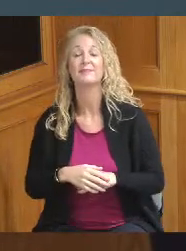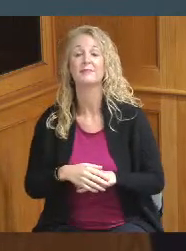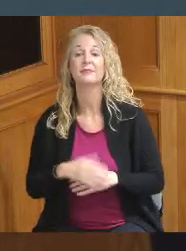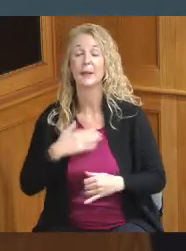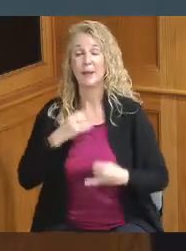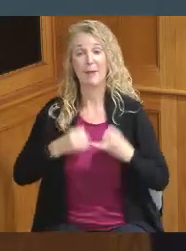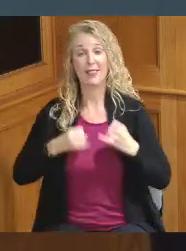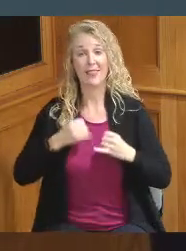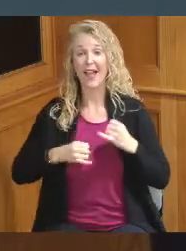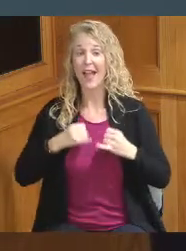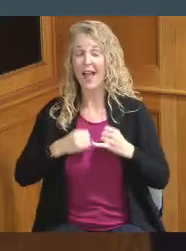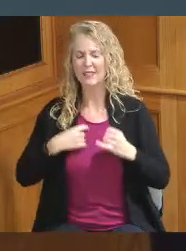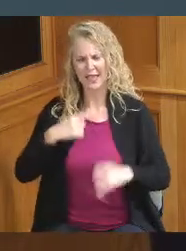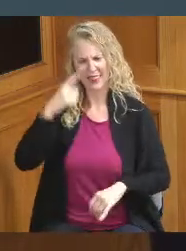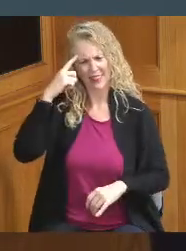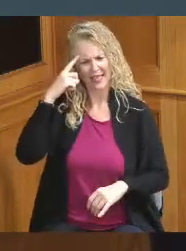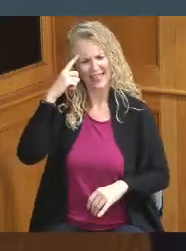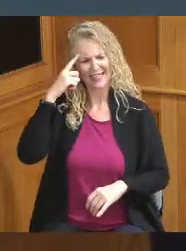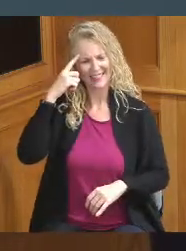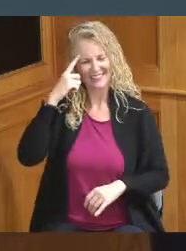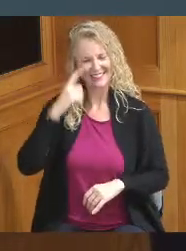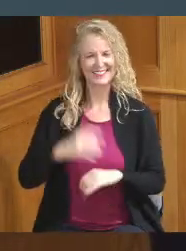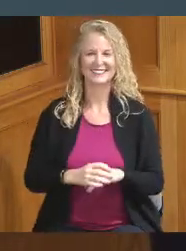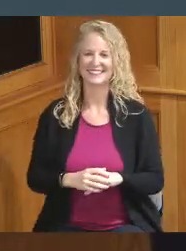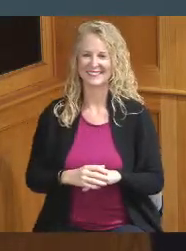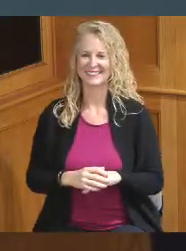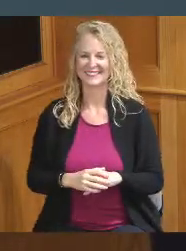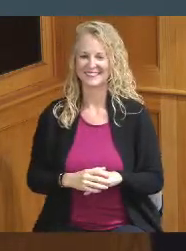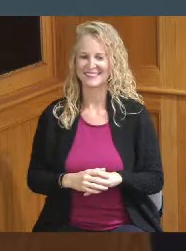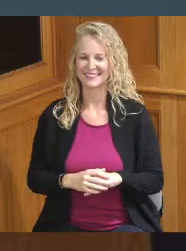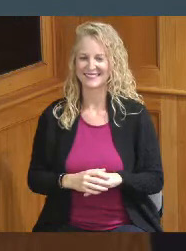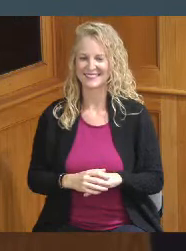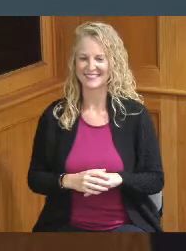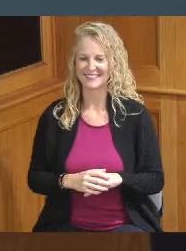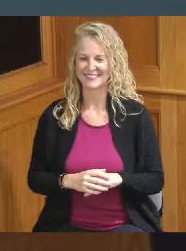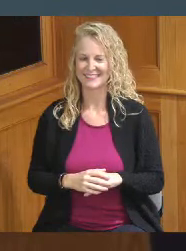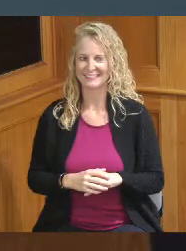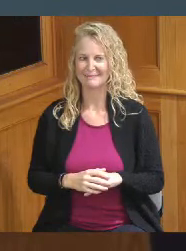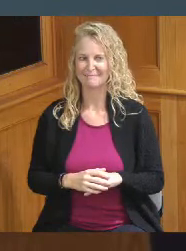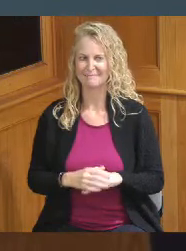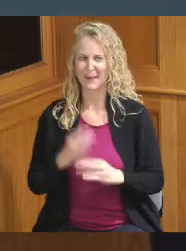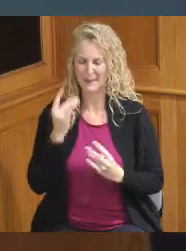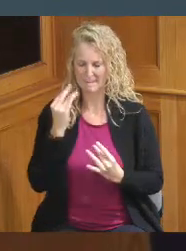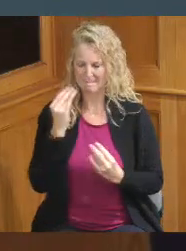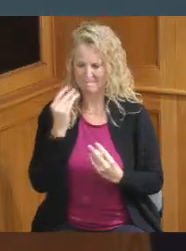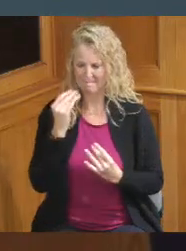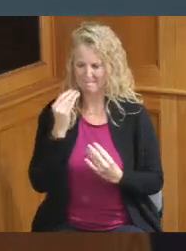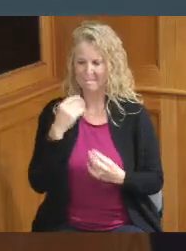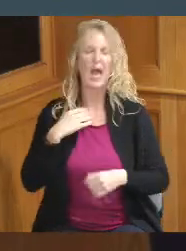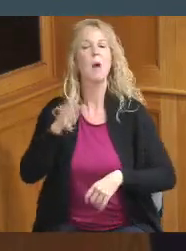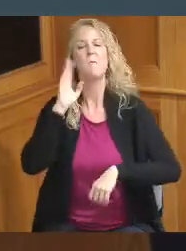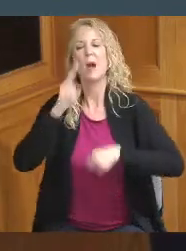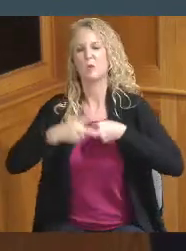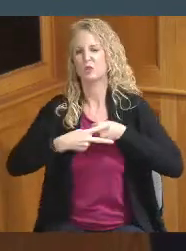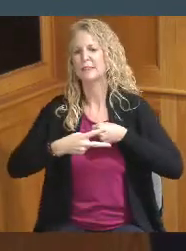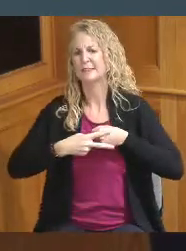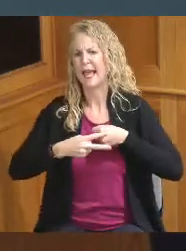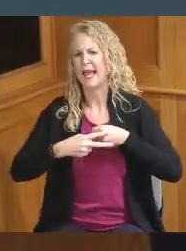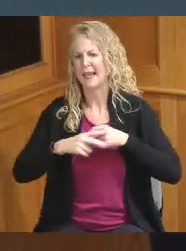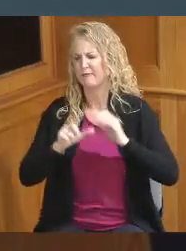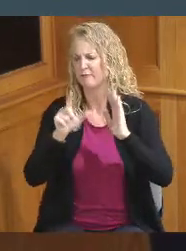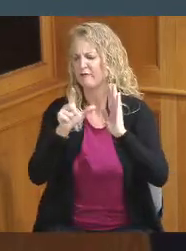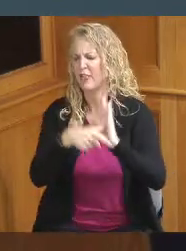my last thing, I believe, will save the last one when we get to